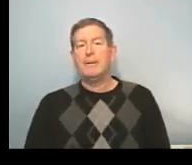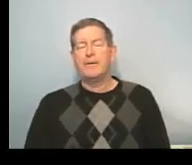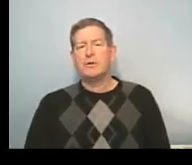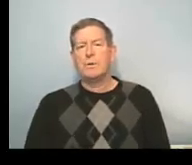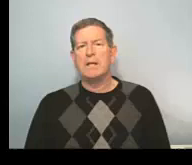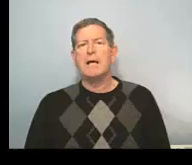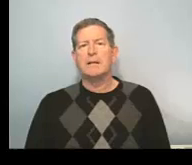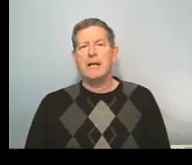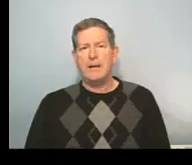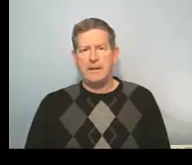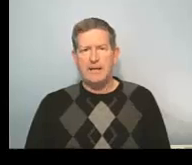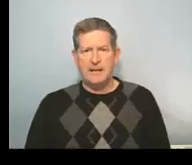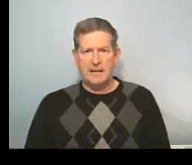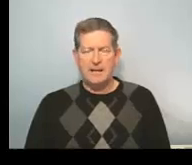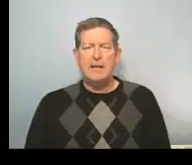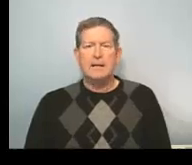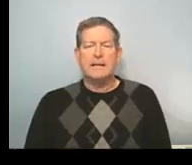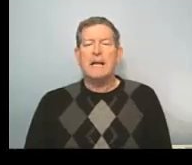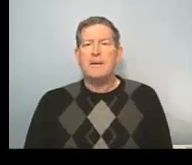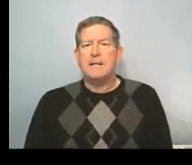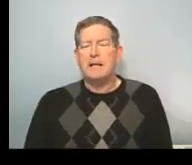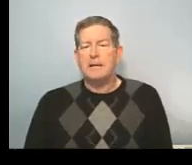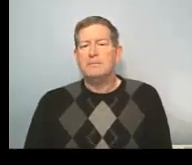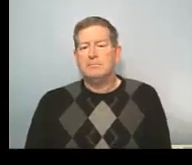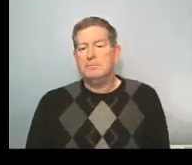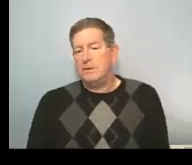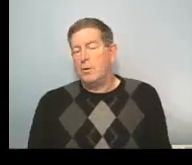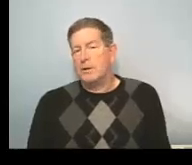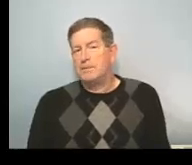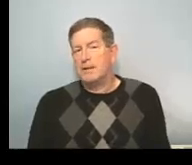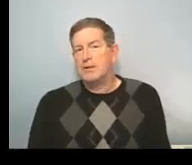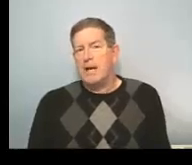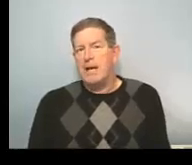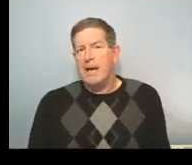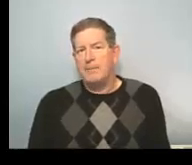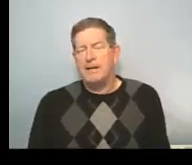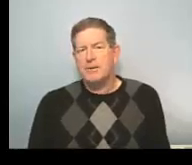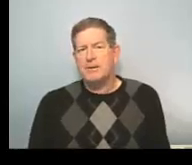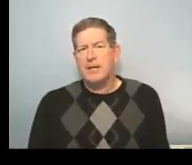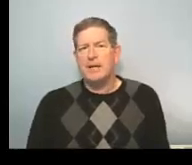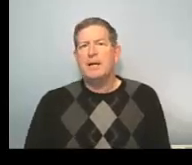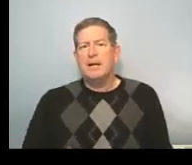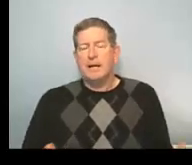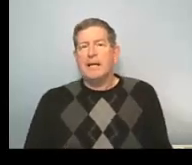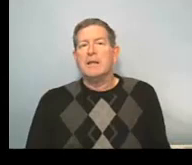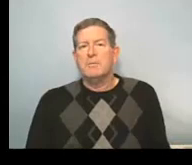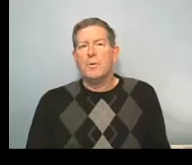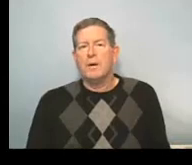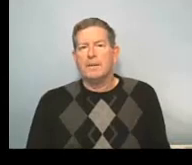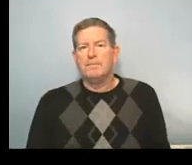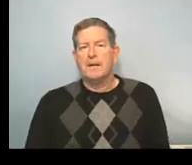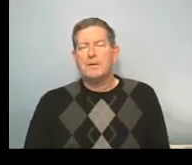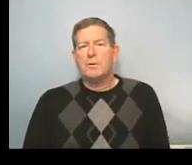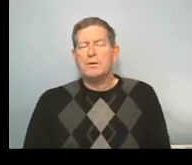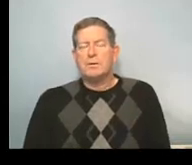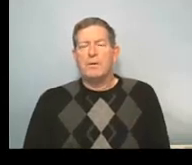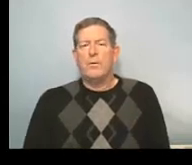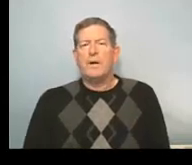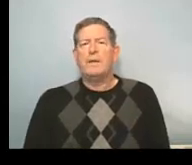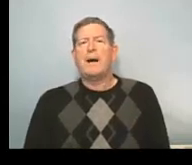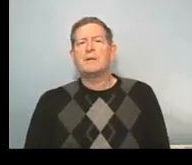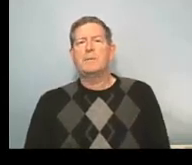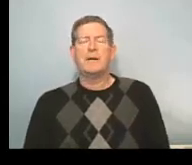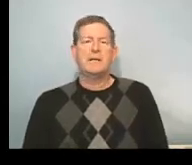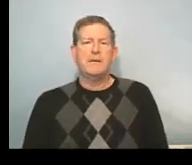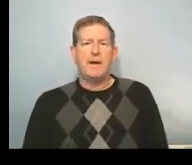at the bottom of the screen, de la mañana. De la mañana corresponds to AM, that is to say, in the morning. So as to